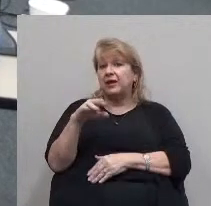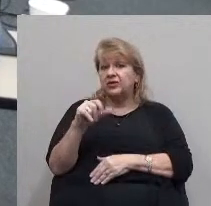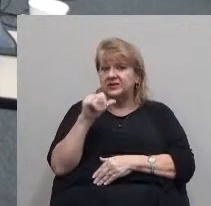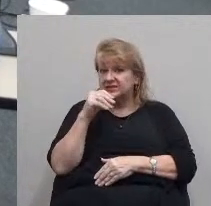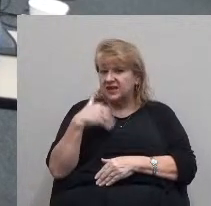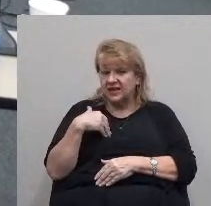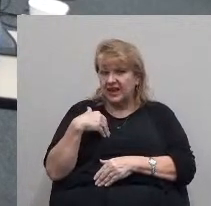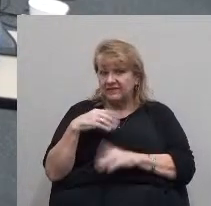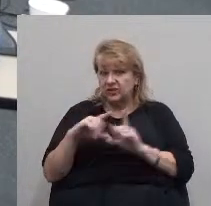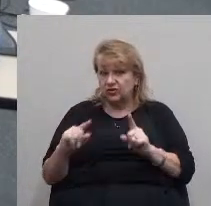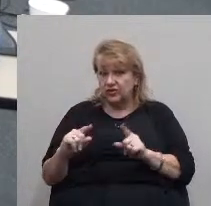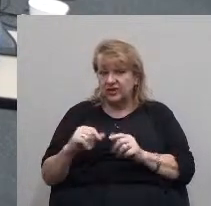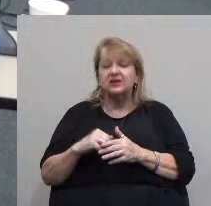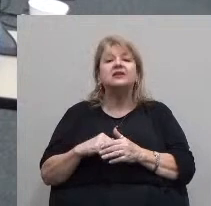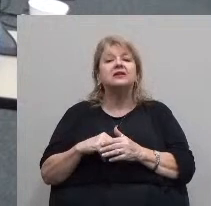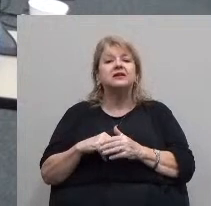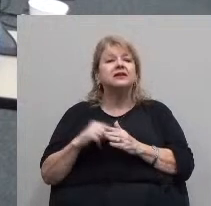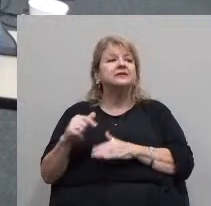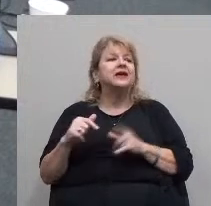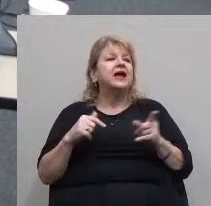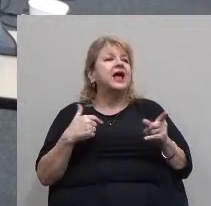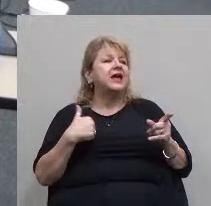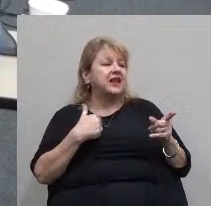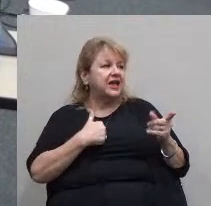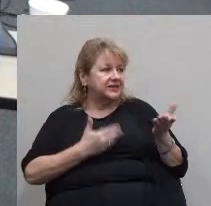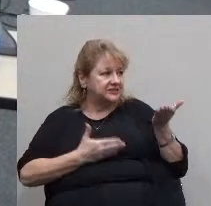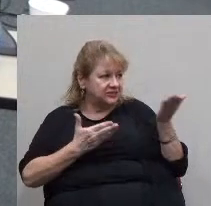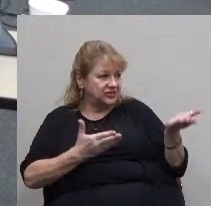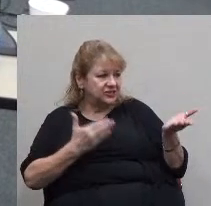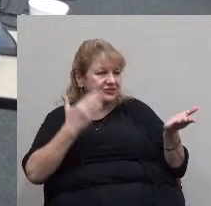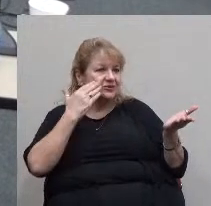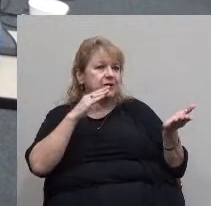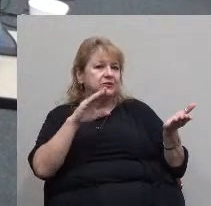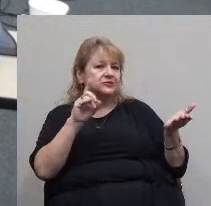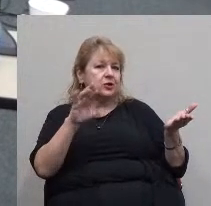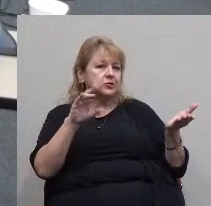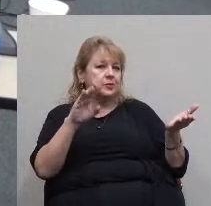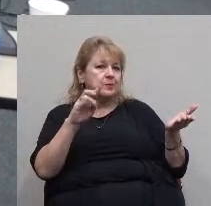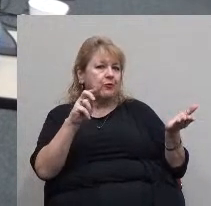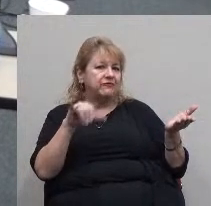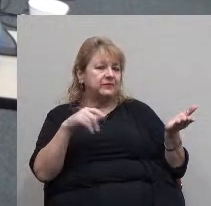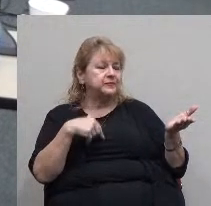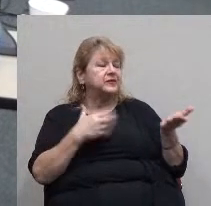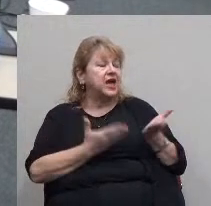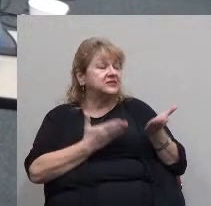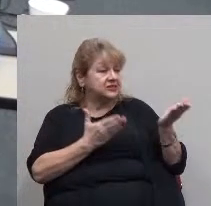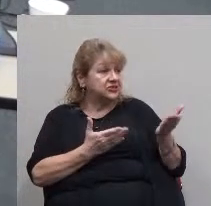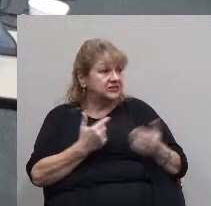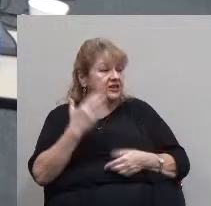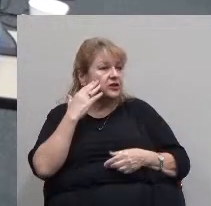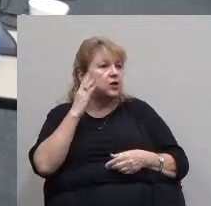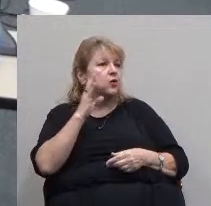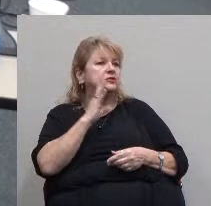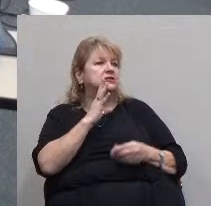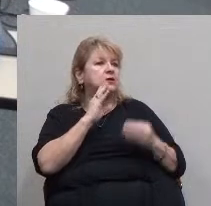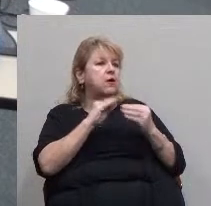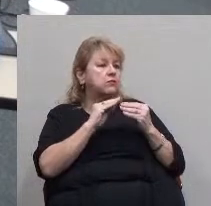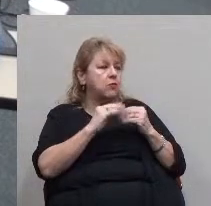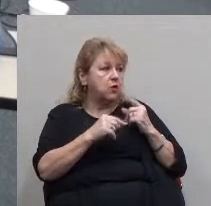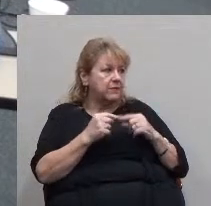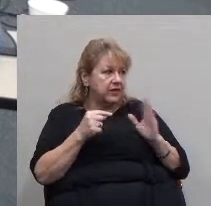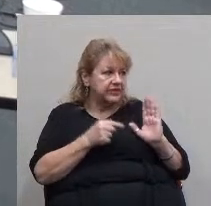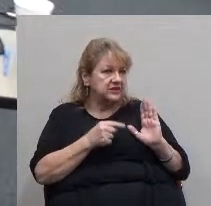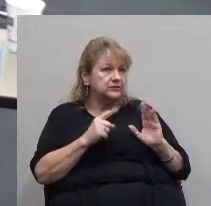So I would suggest, and I know we're gonna talk more about it, but I would suggest that this